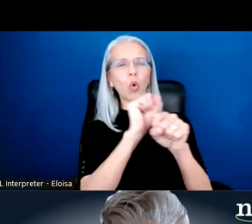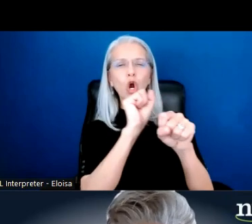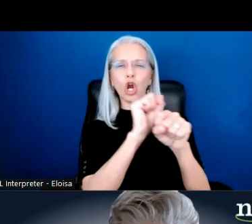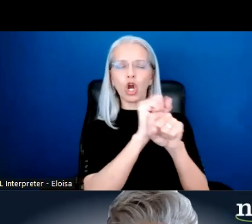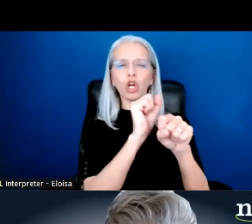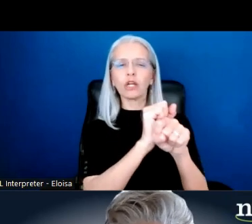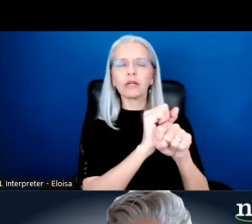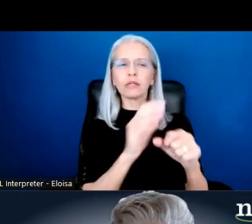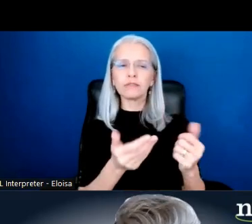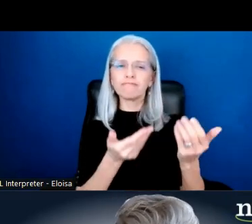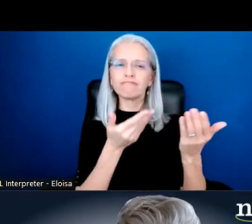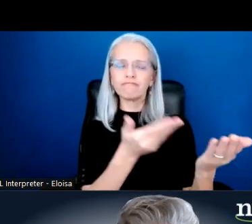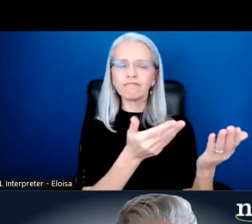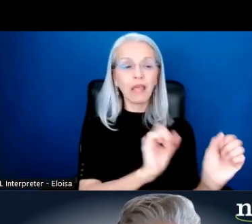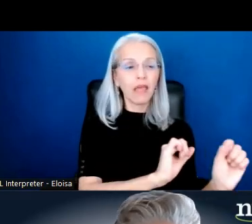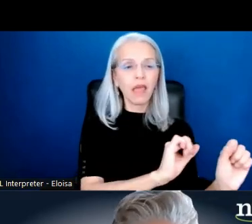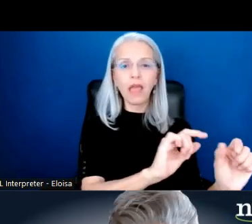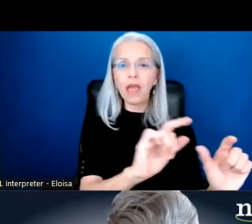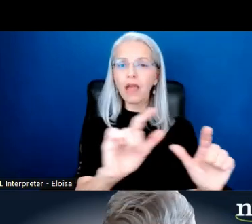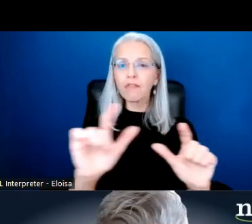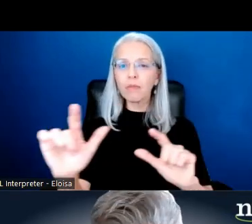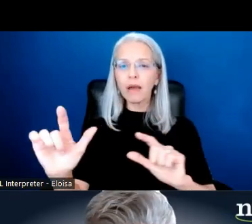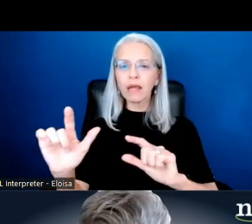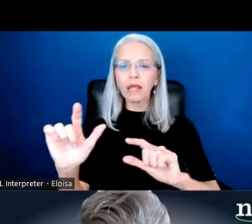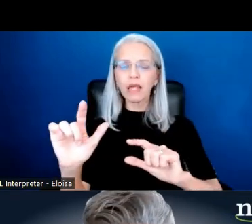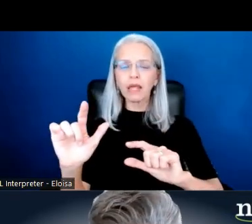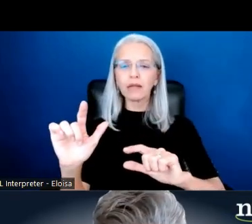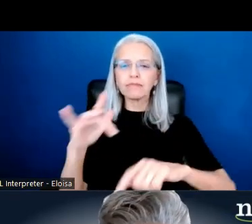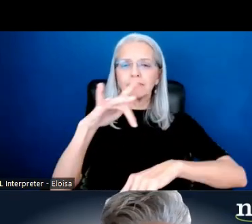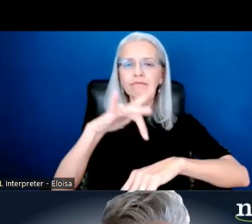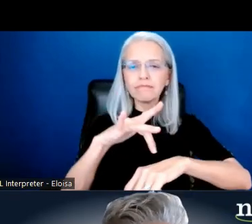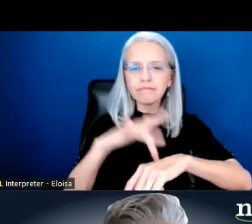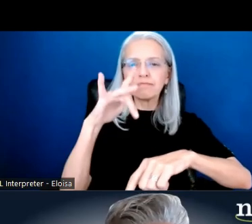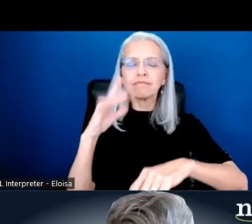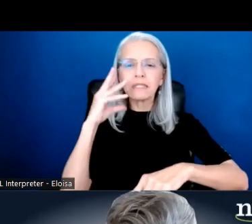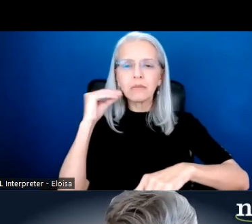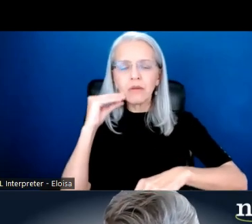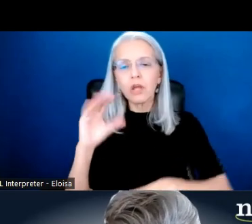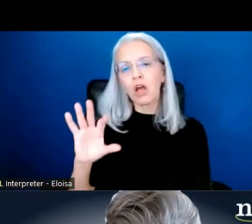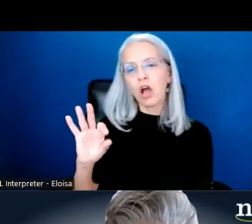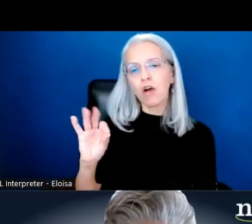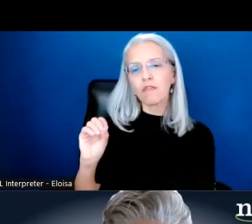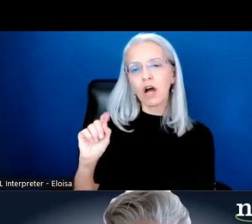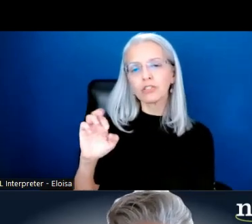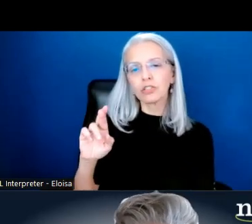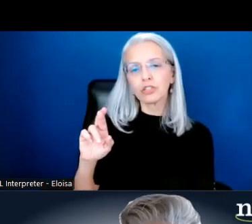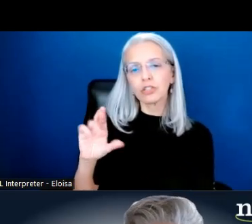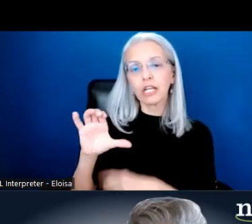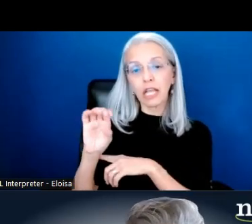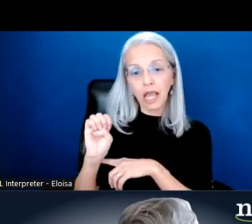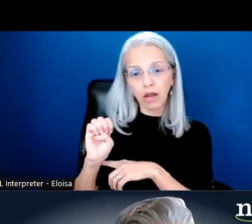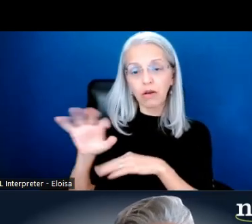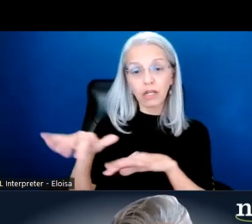that everyone touched by foster care and adoption has access to the